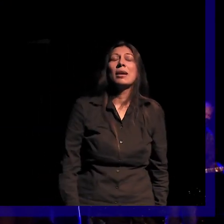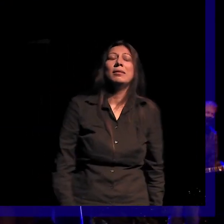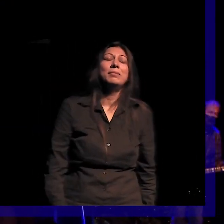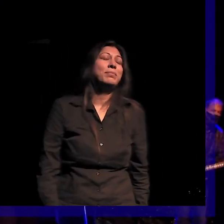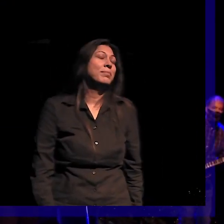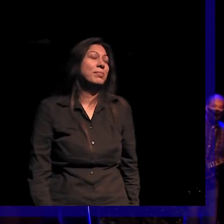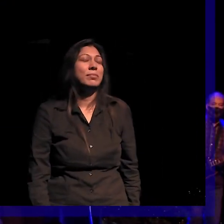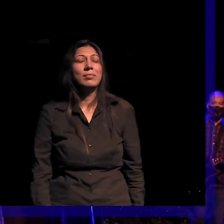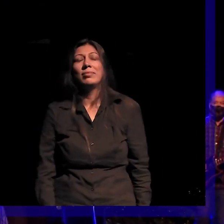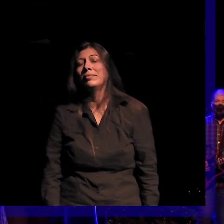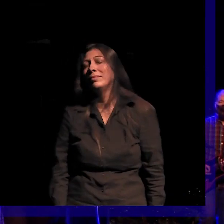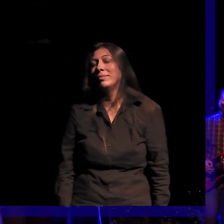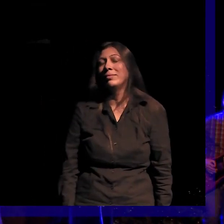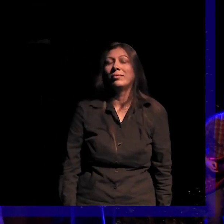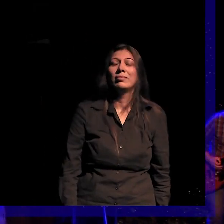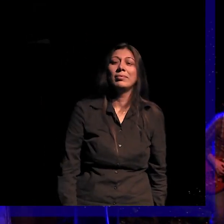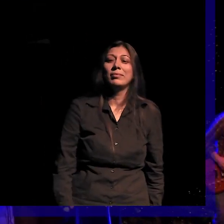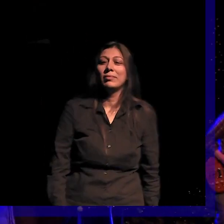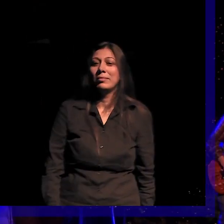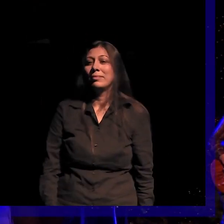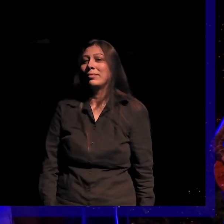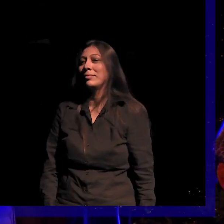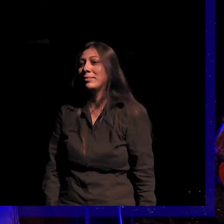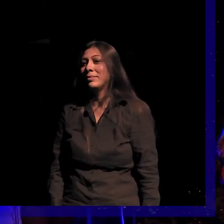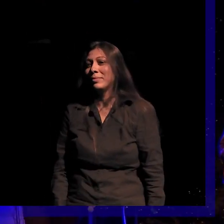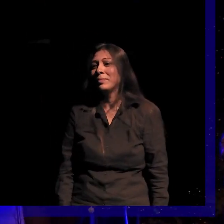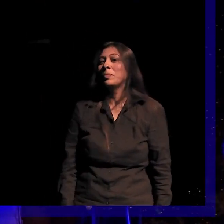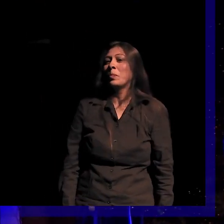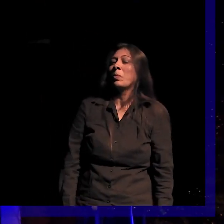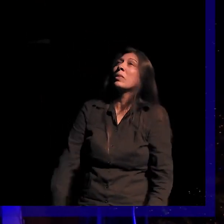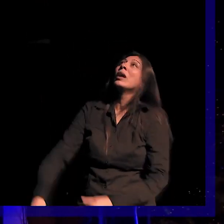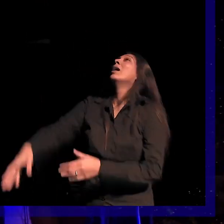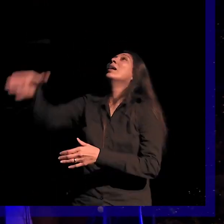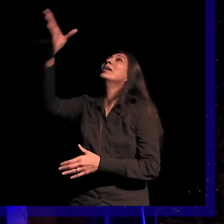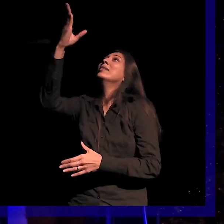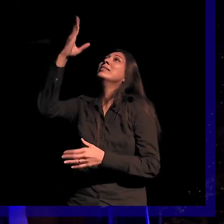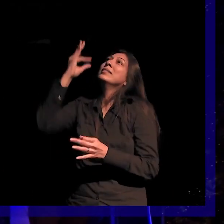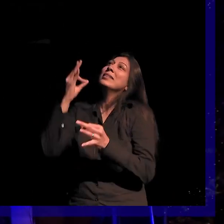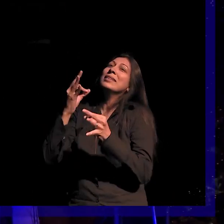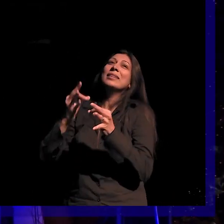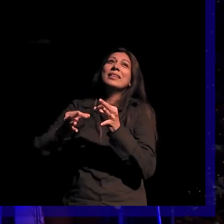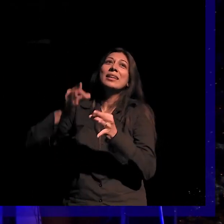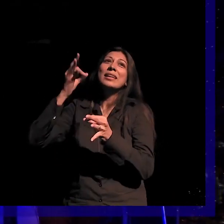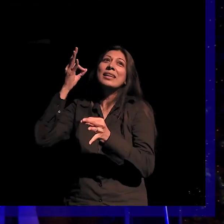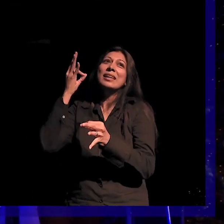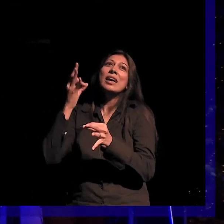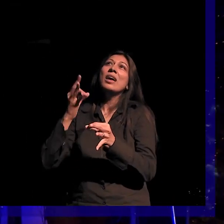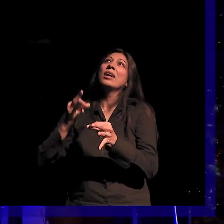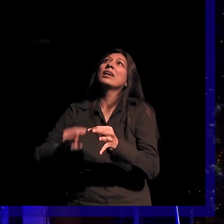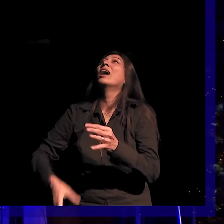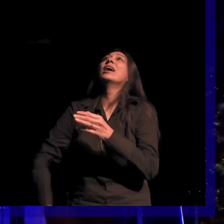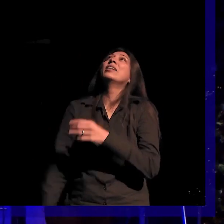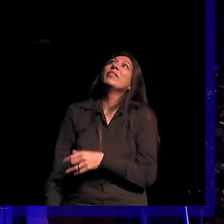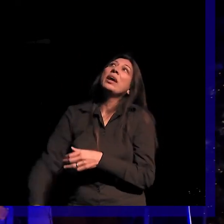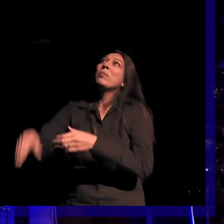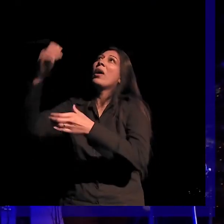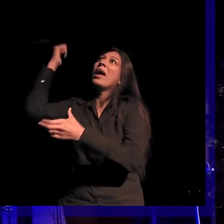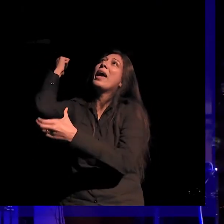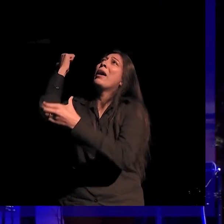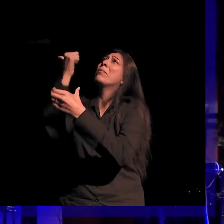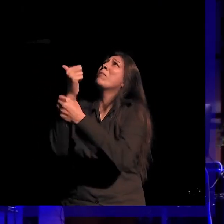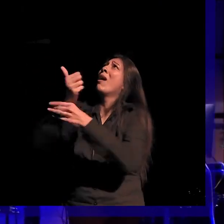Oh, oh. Some of God who is praying. Is God with us? Let's sing this together. God